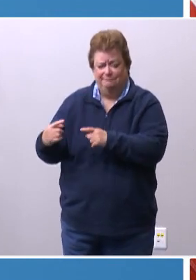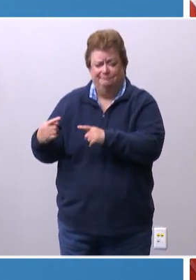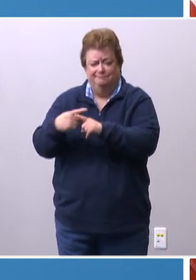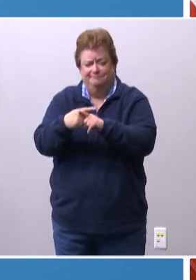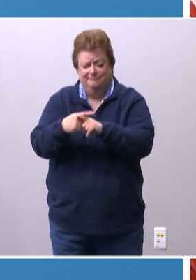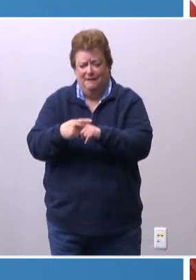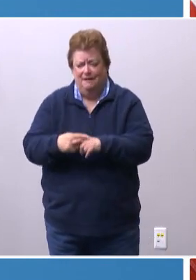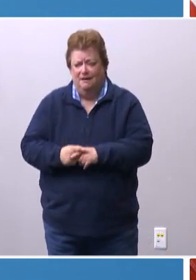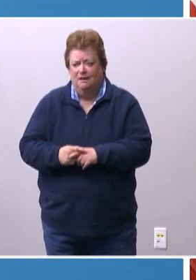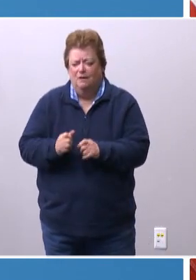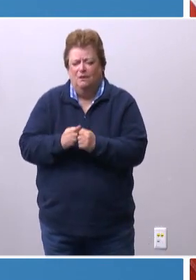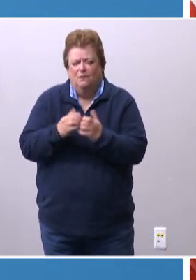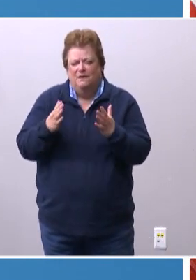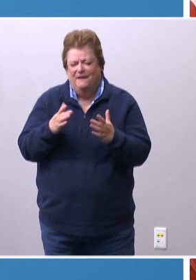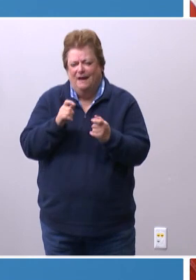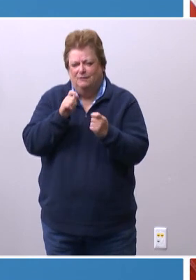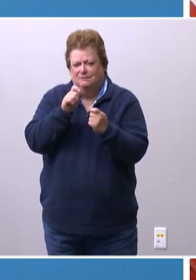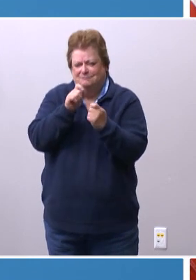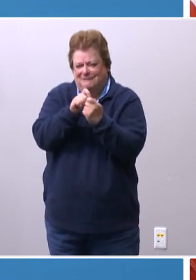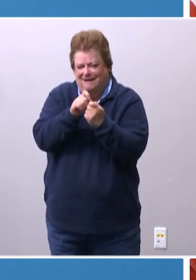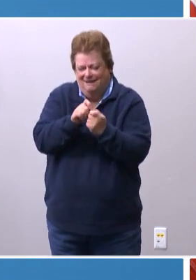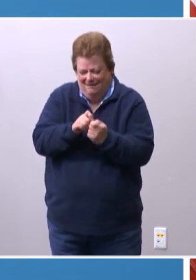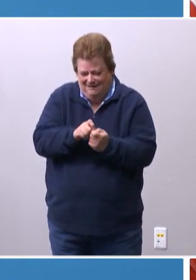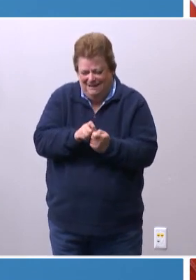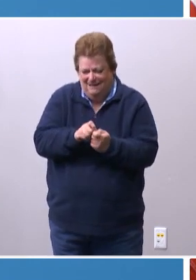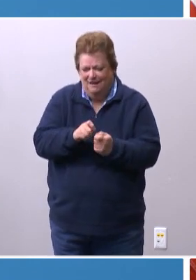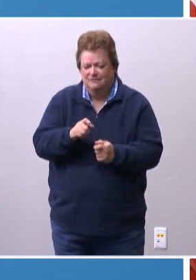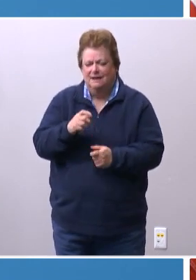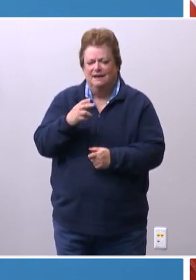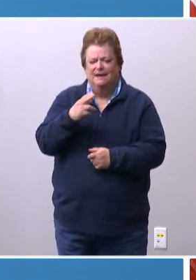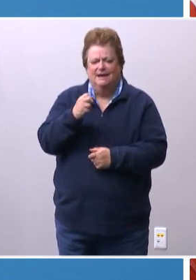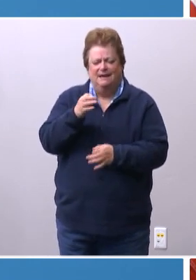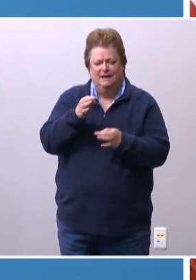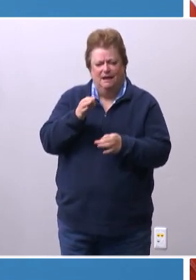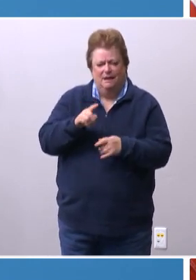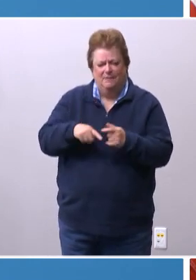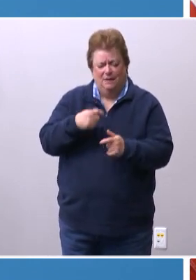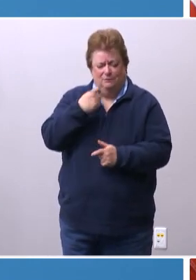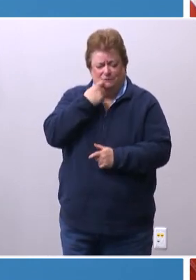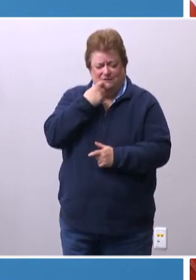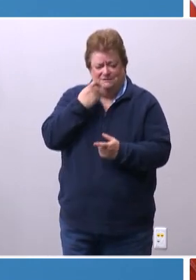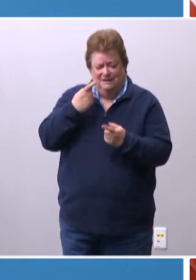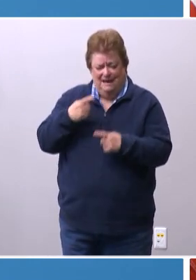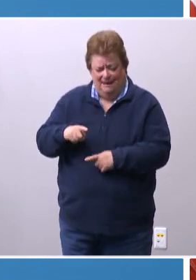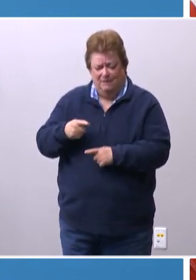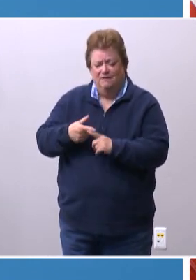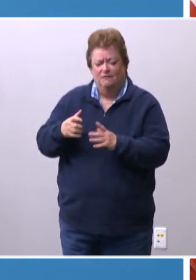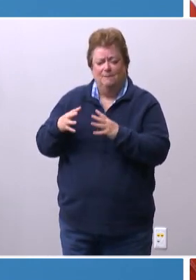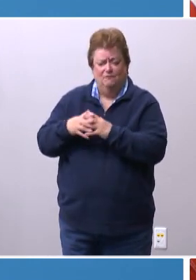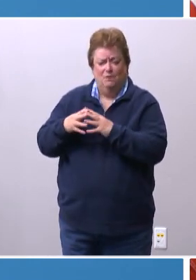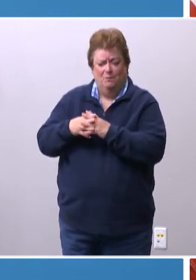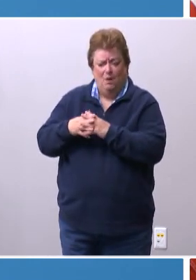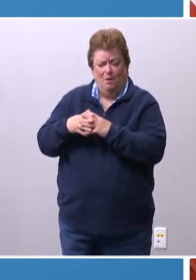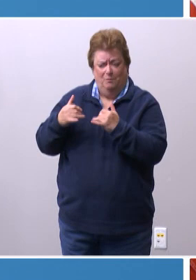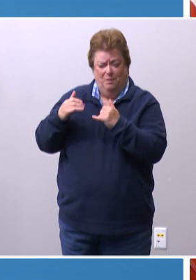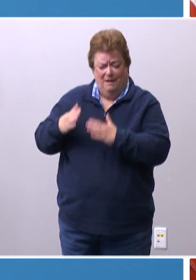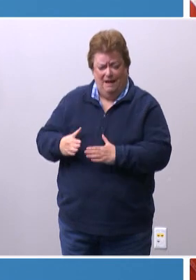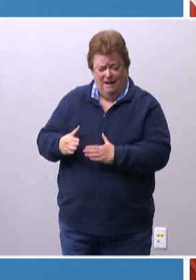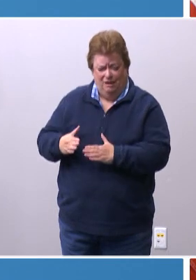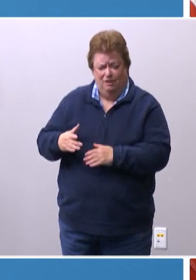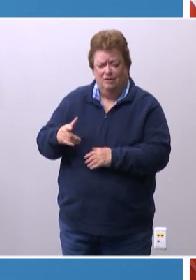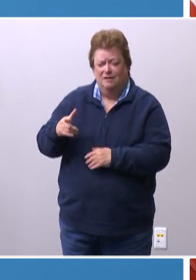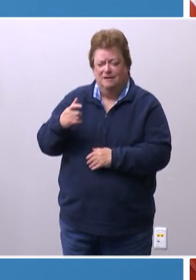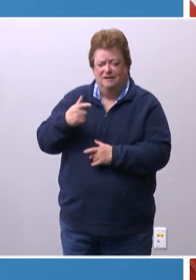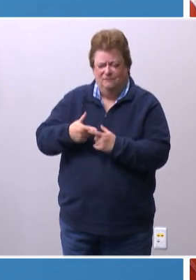sharing identifying details, he told us about a recent case of a football player from a surrounding community who broke his arm